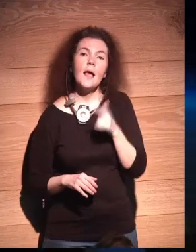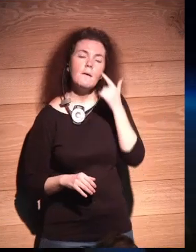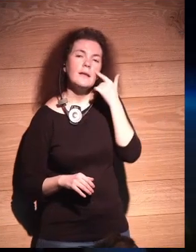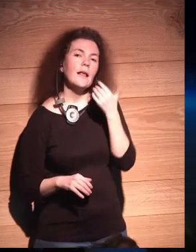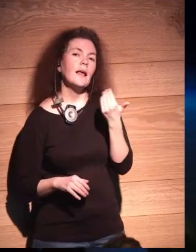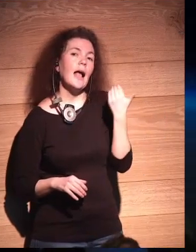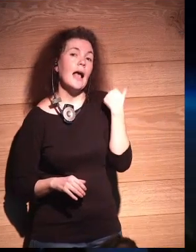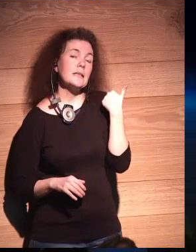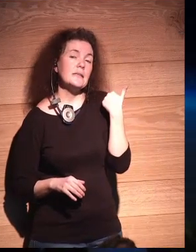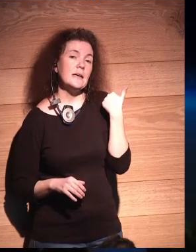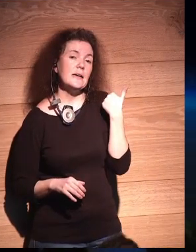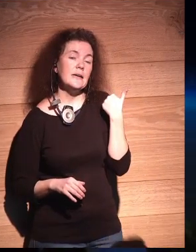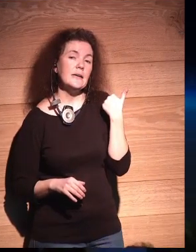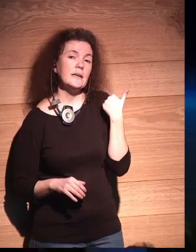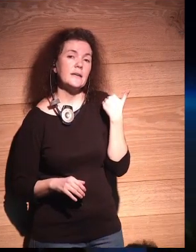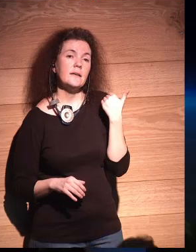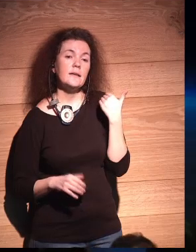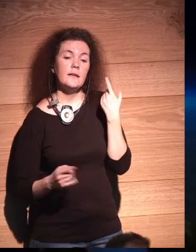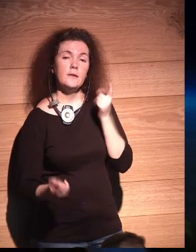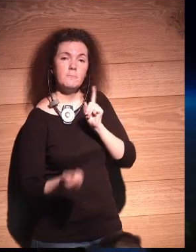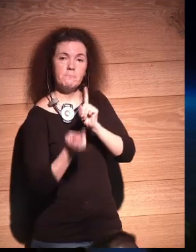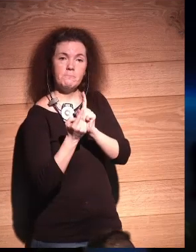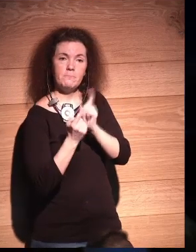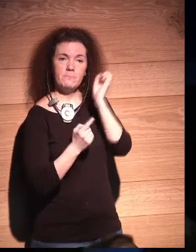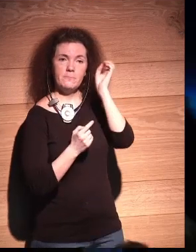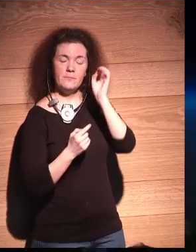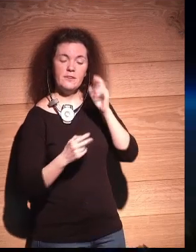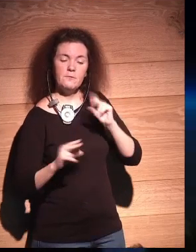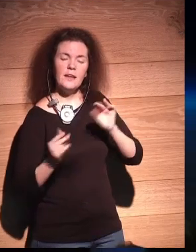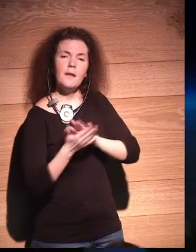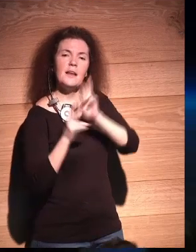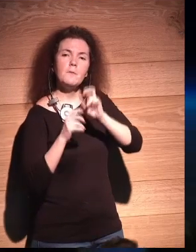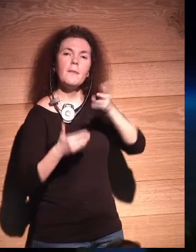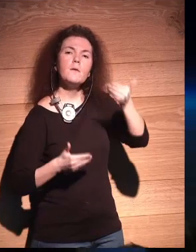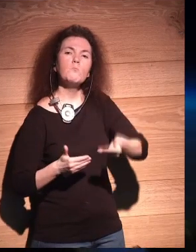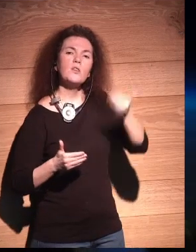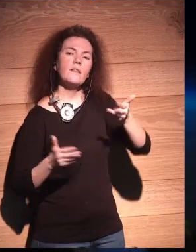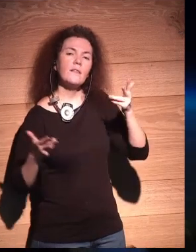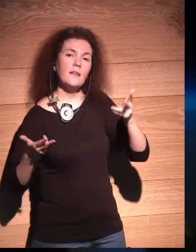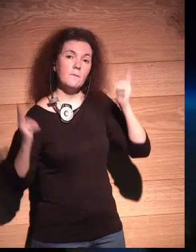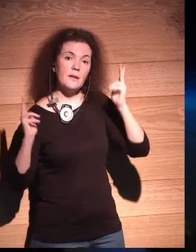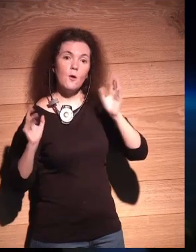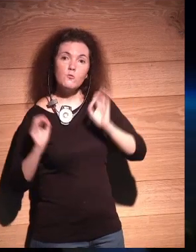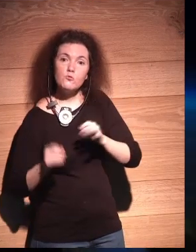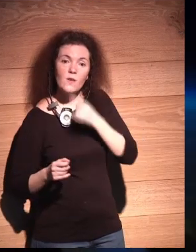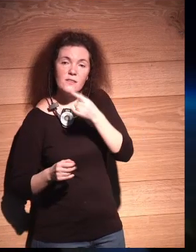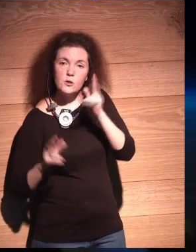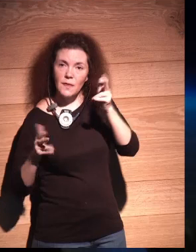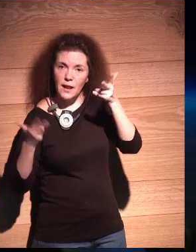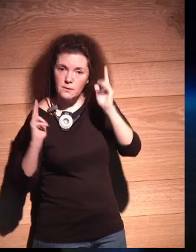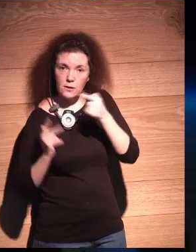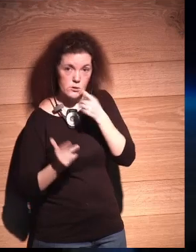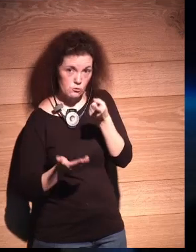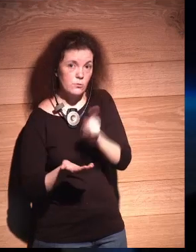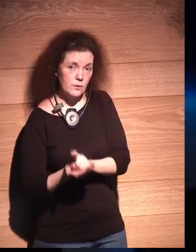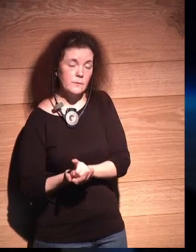finished our gathering speaking about the importance of freedom now you just mentioned that this is one of your